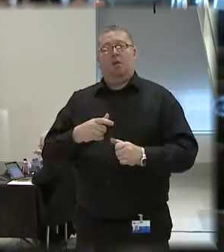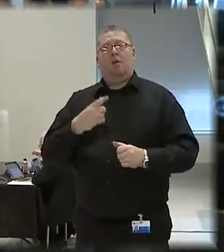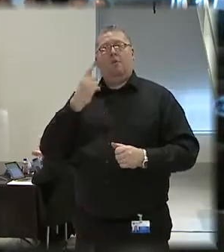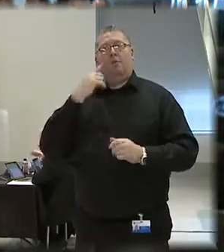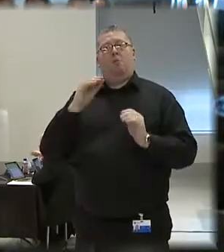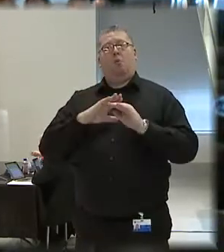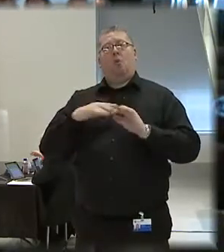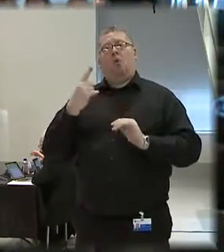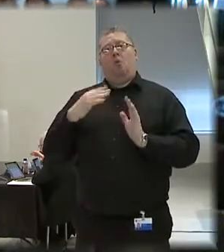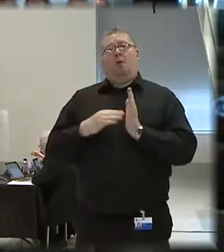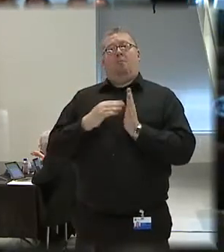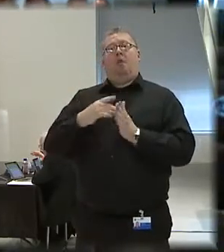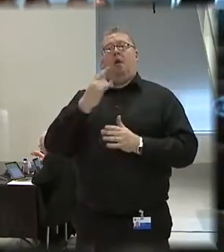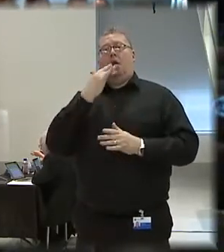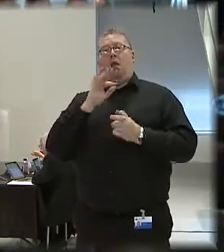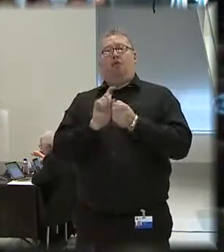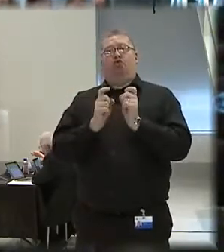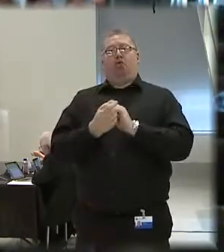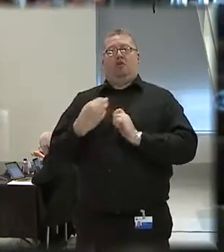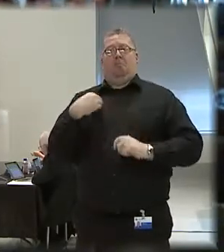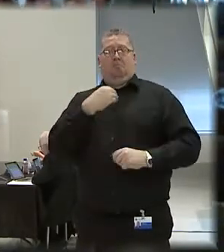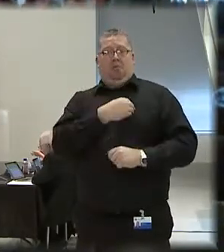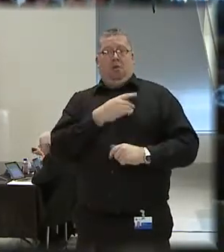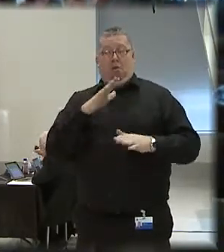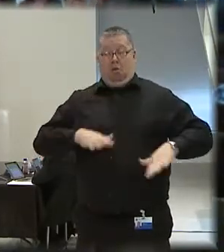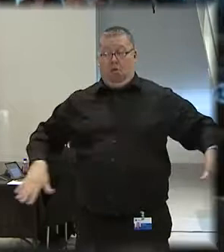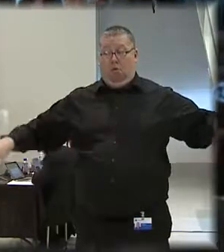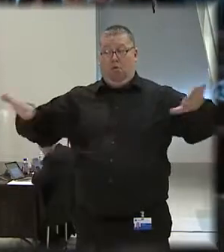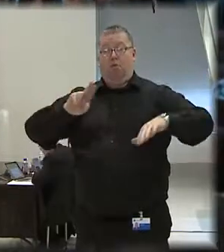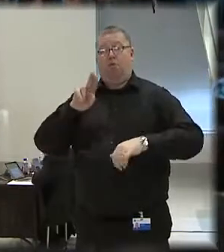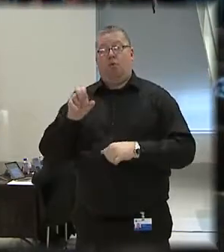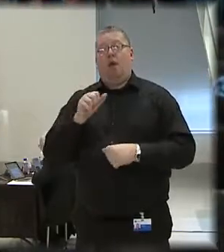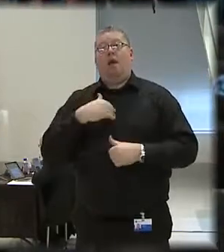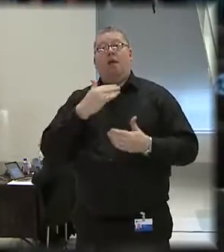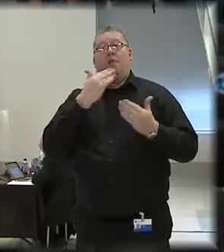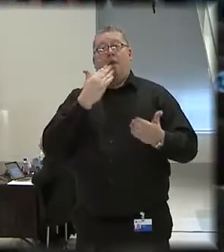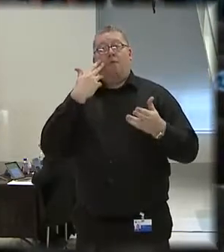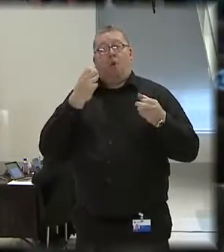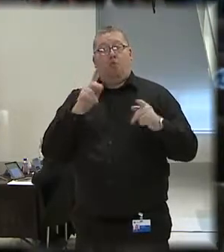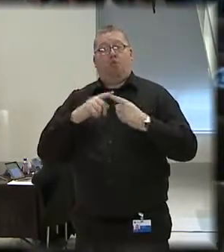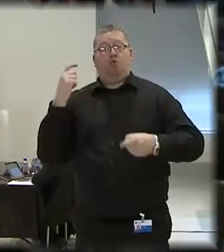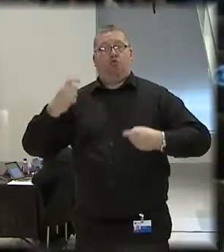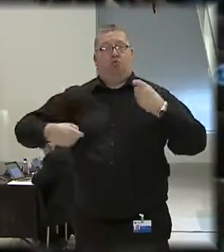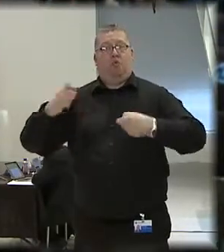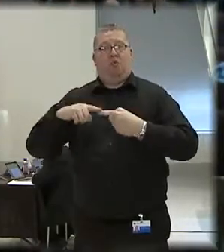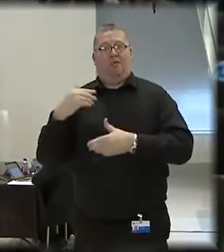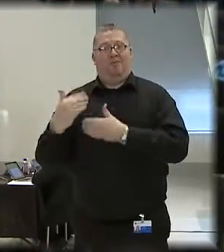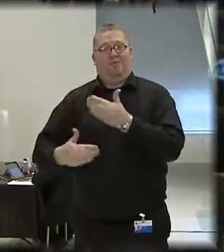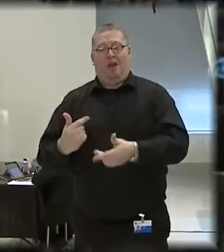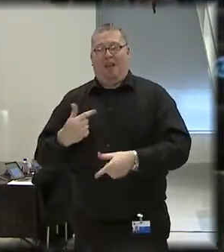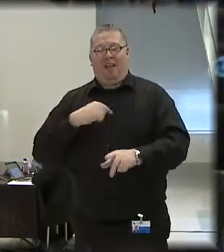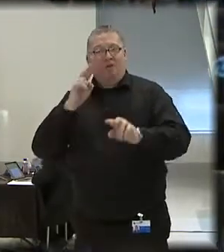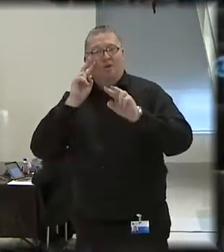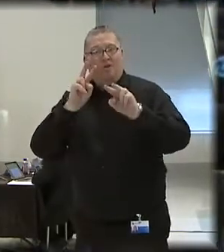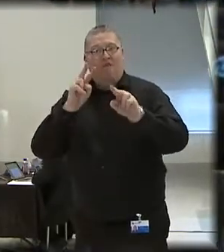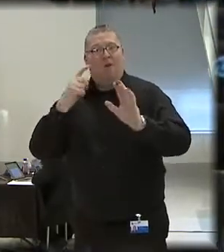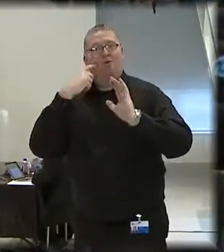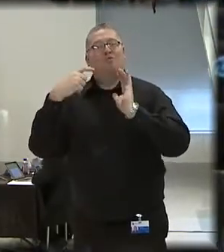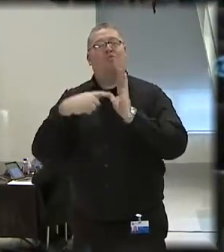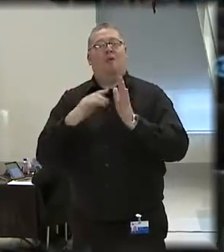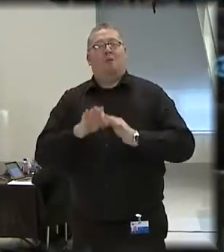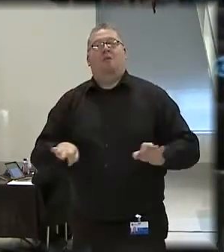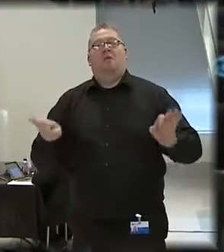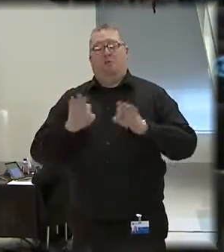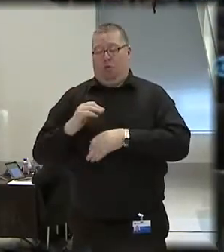Change members nationwide, I thank you for the opportunity to contribute to this critical process. I also want to applaud and recognize the important steps